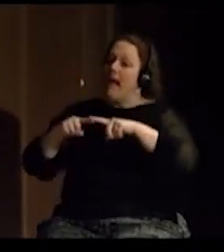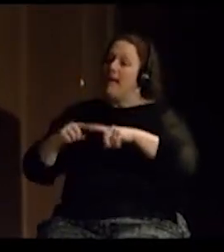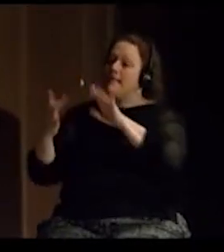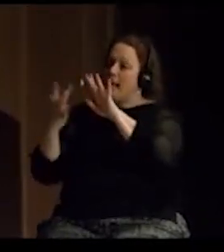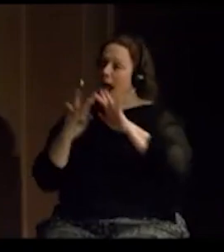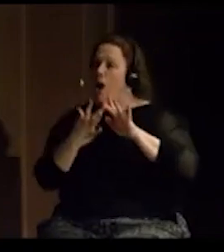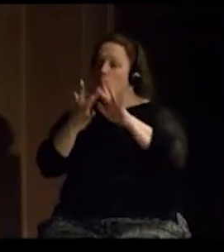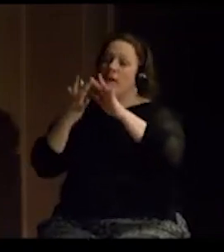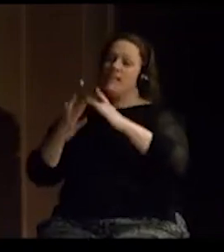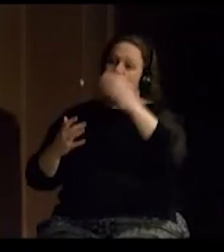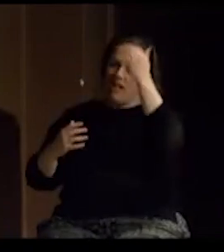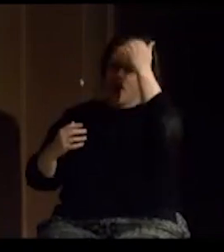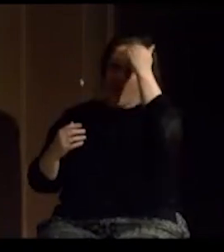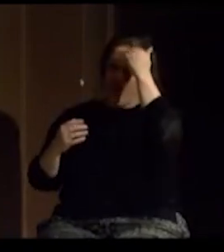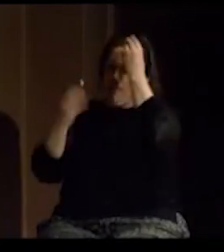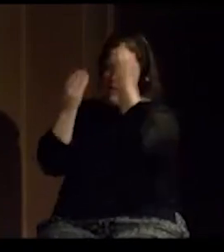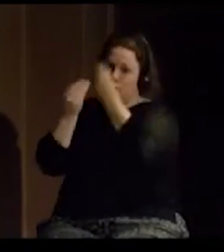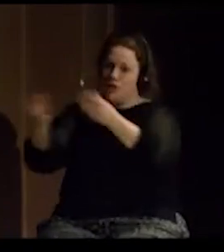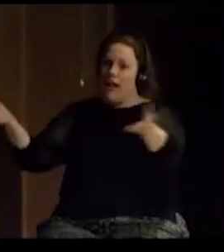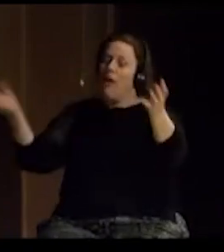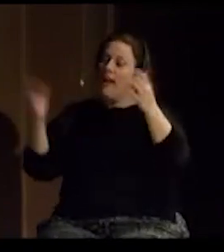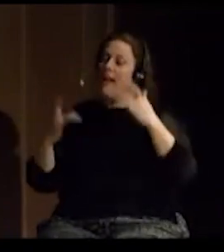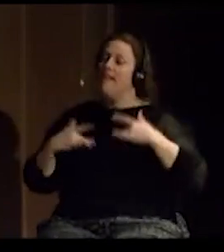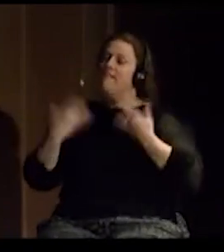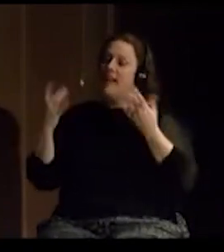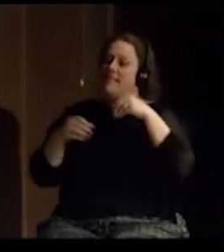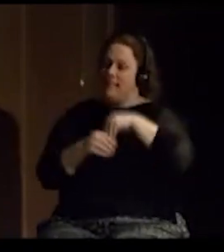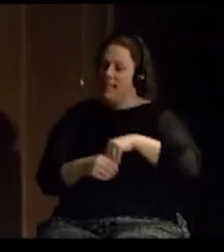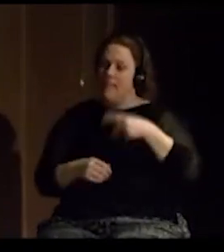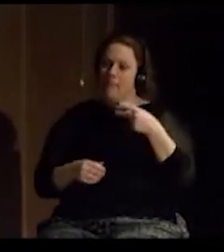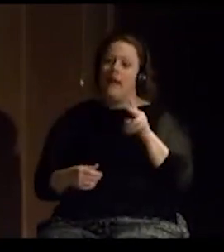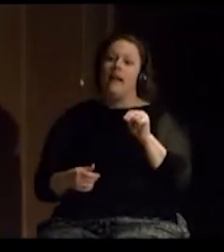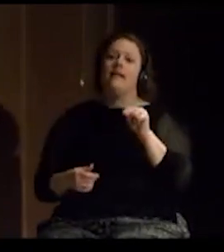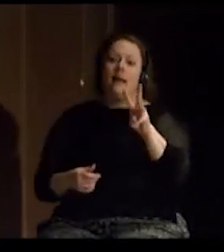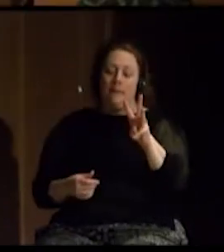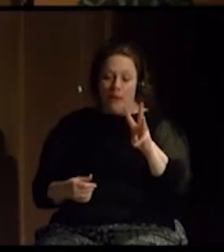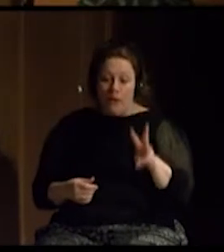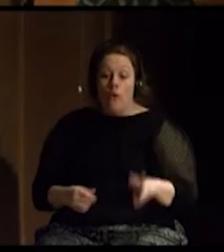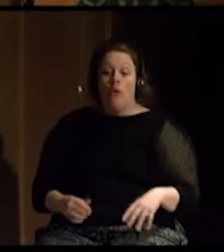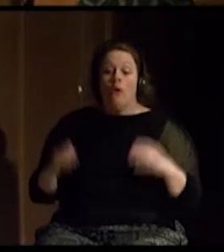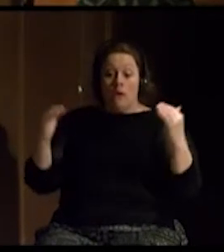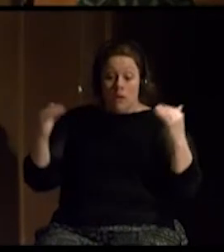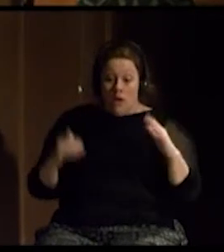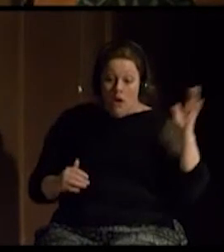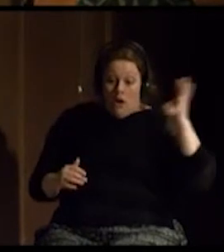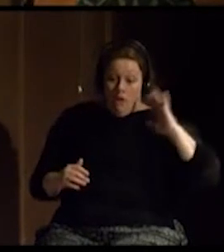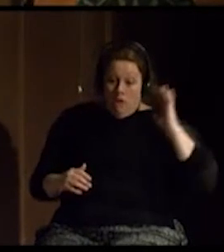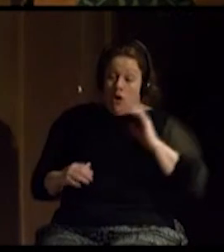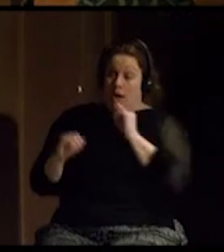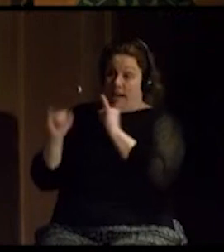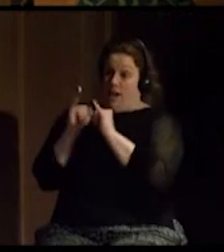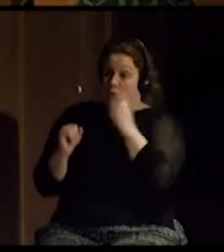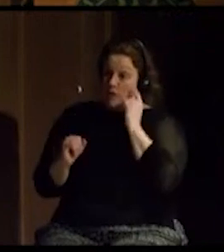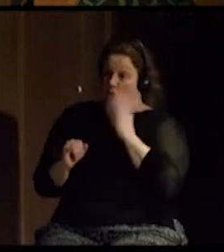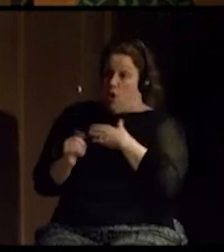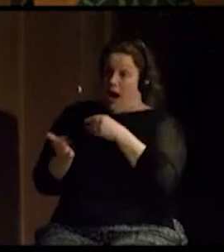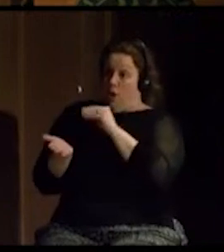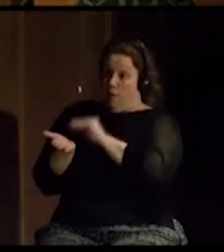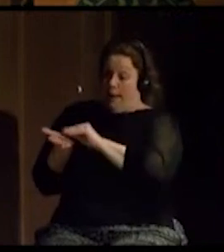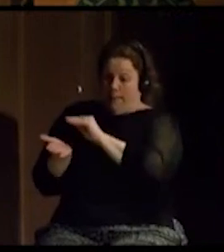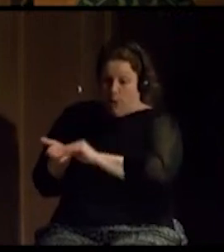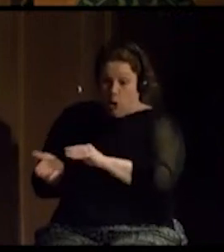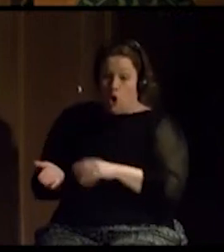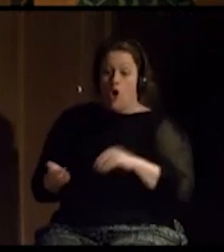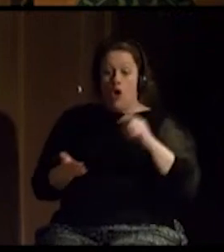events on site in the Pacific Northwest. So when we were doing interviews for our paper, a journalist had